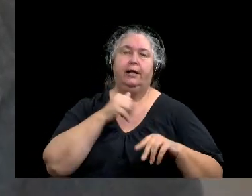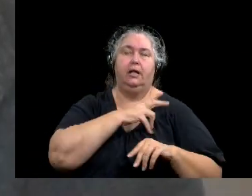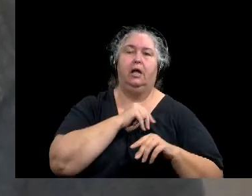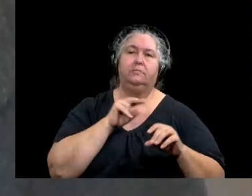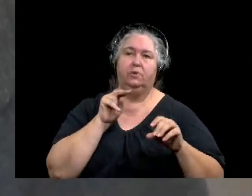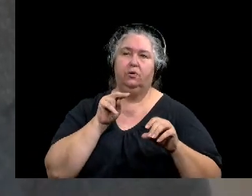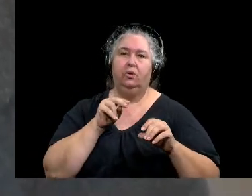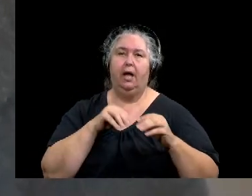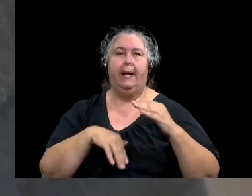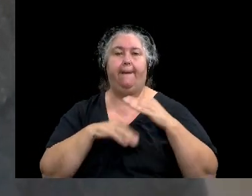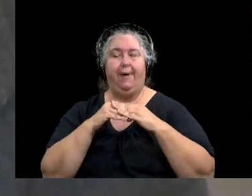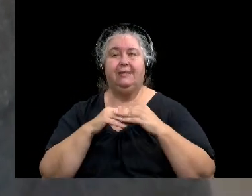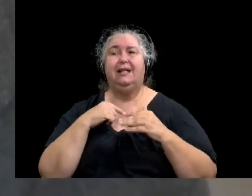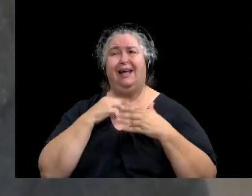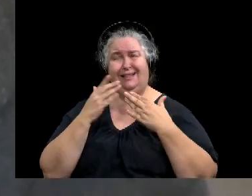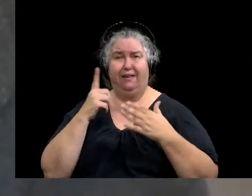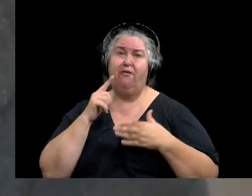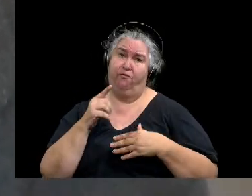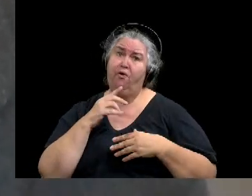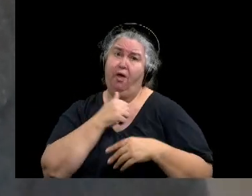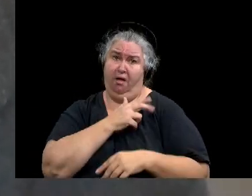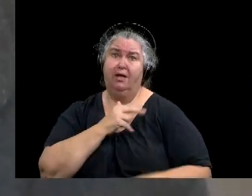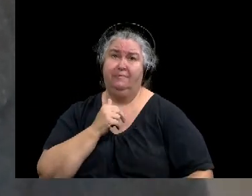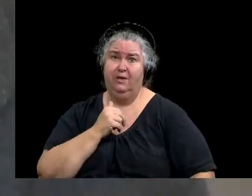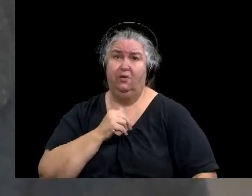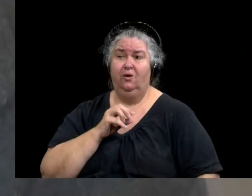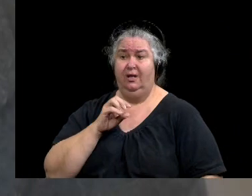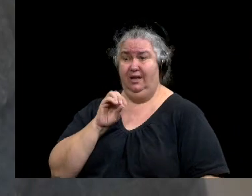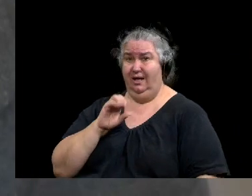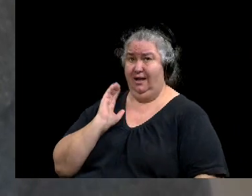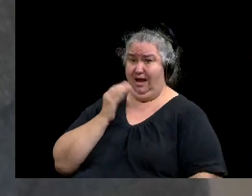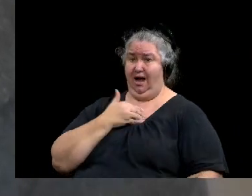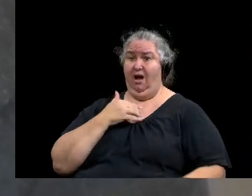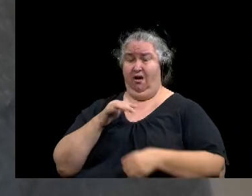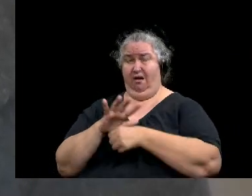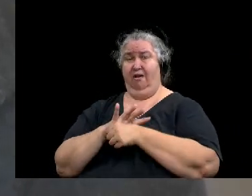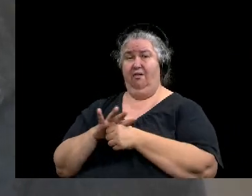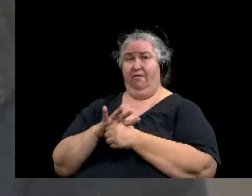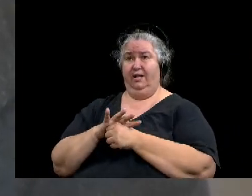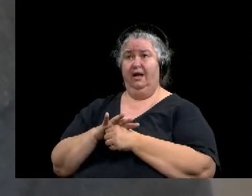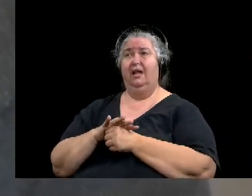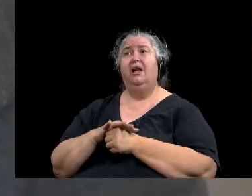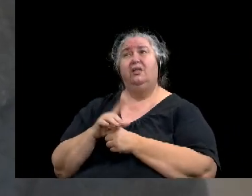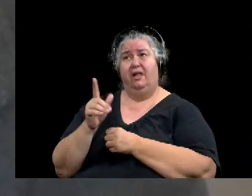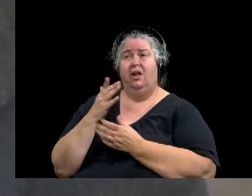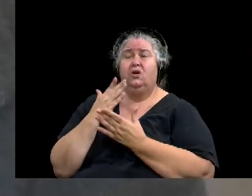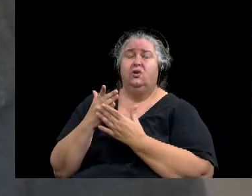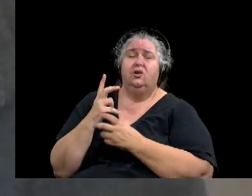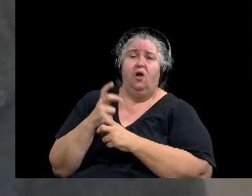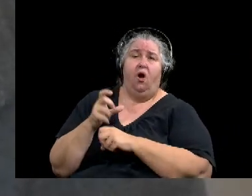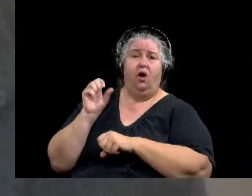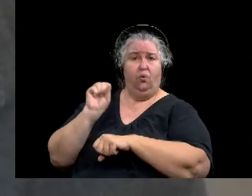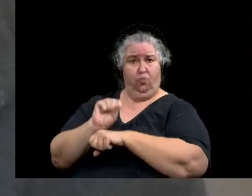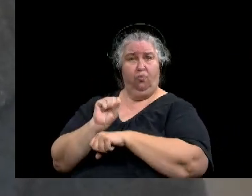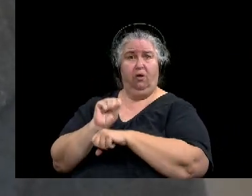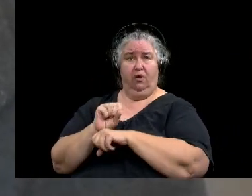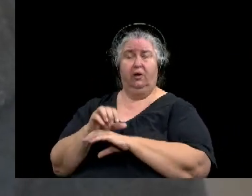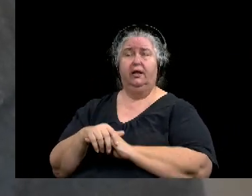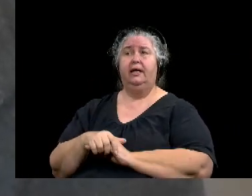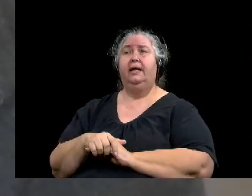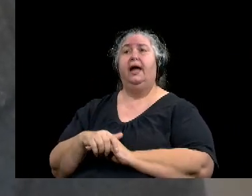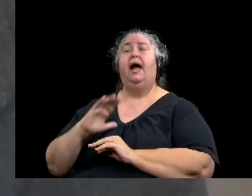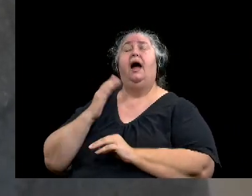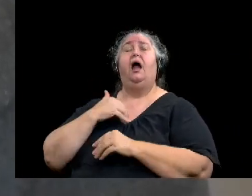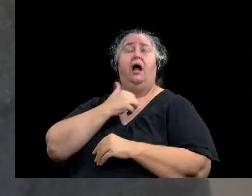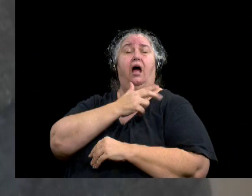personnel. I'm thankful for our hospitals in our region and their good and hard work, and our